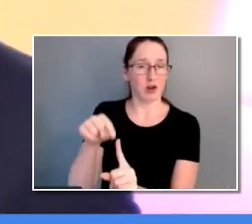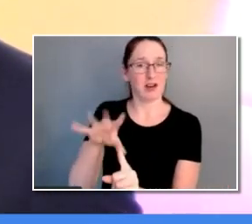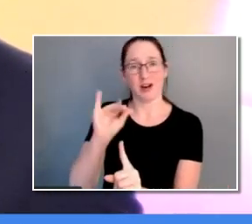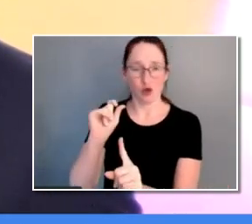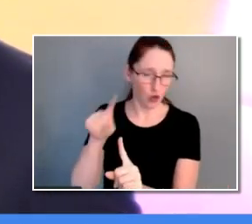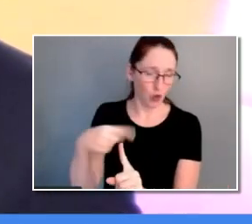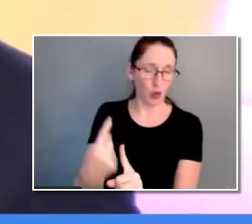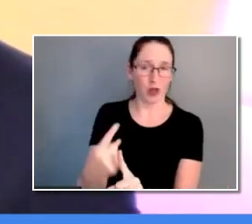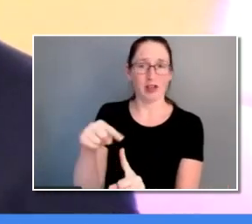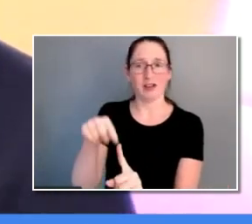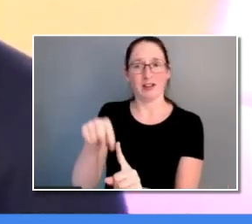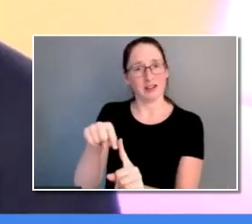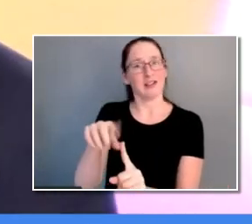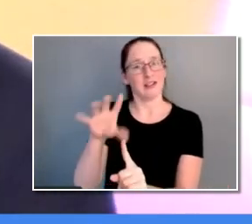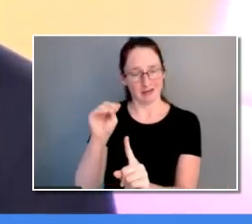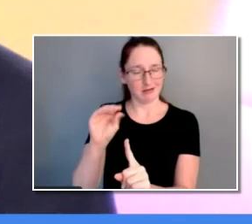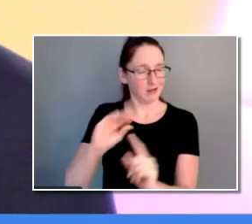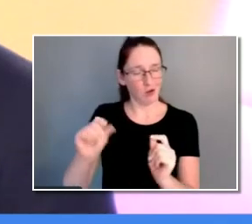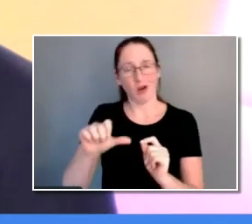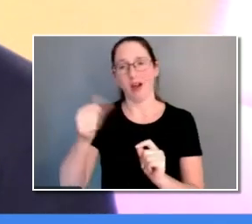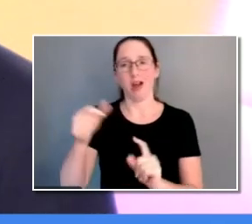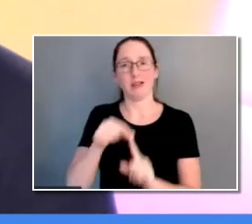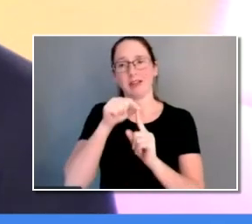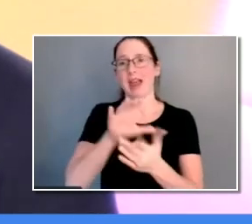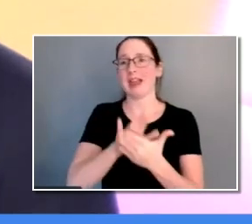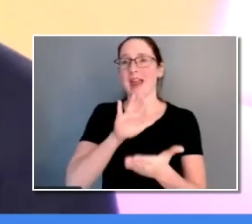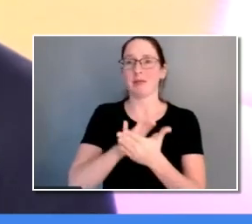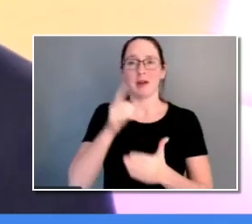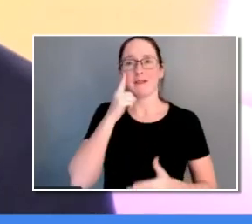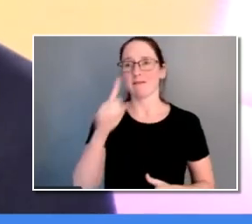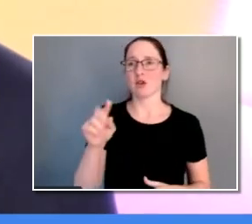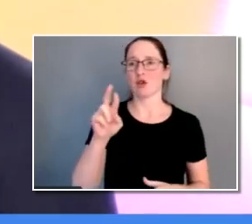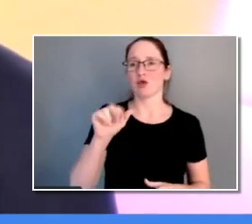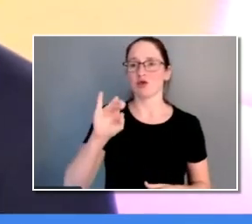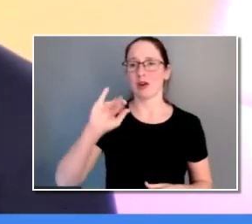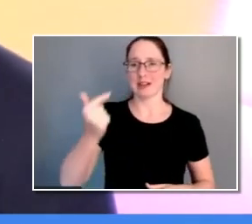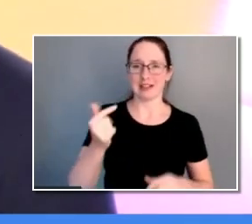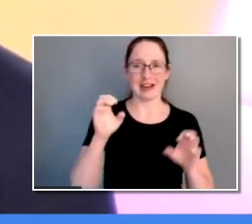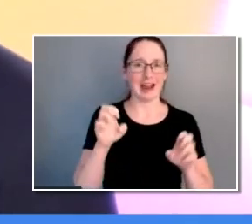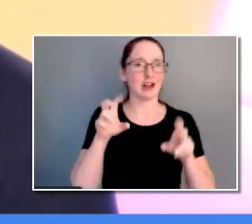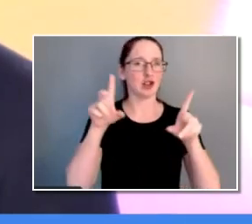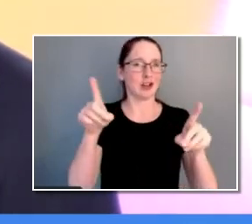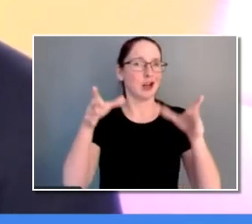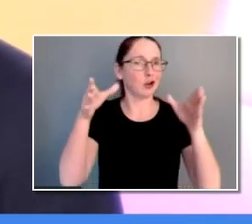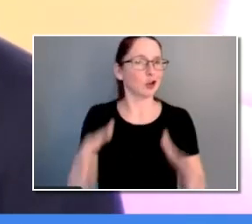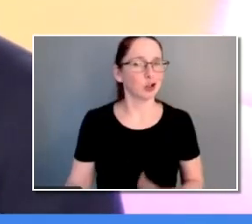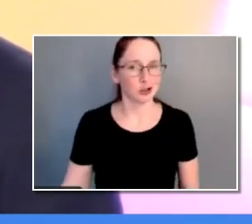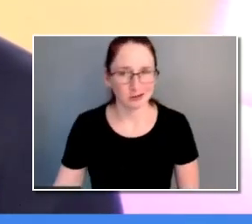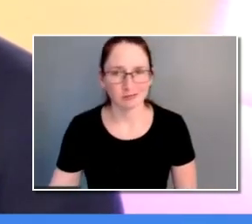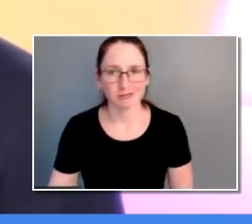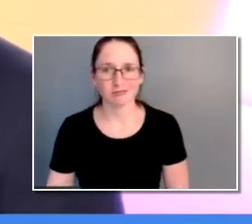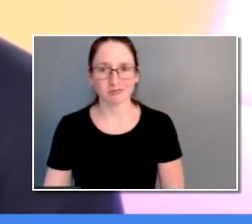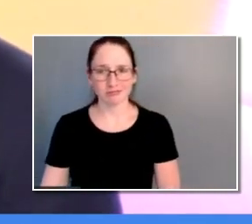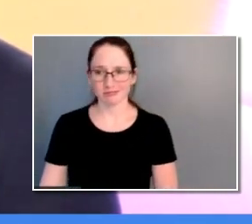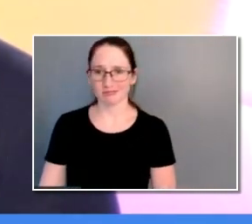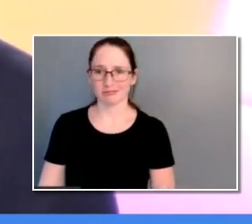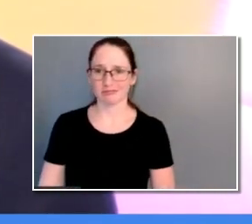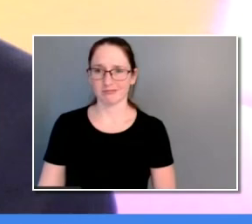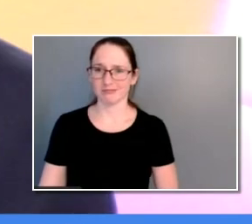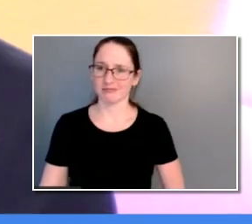only, none other than the Academy for Rising Educators. It's a